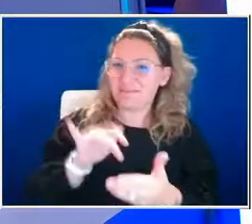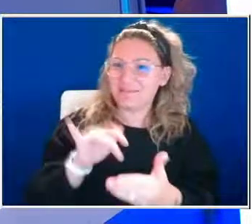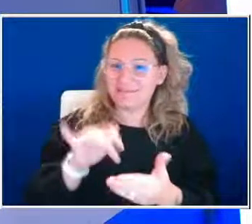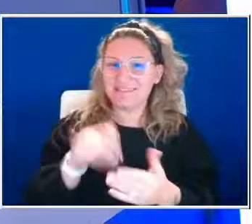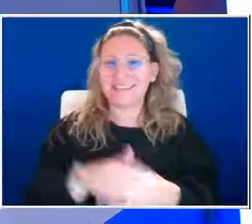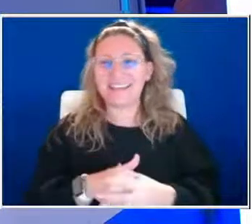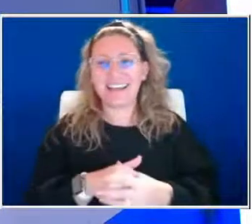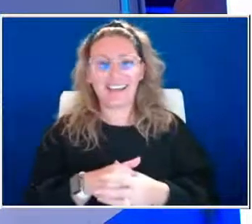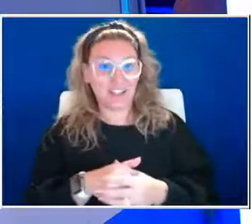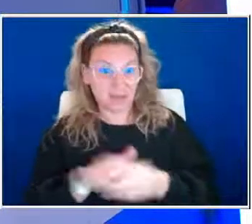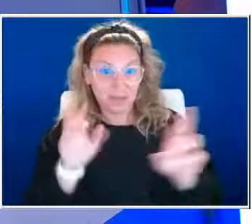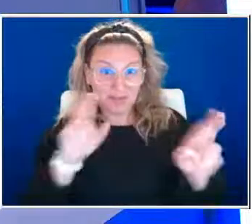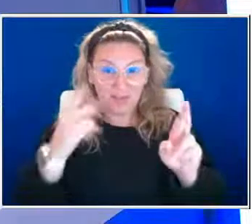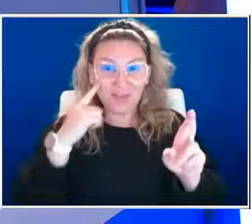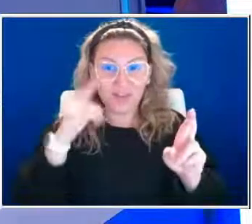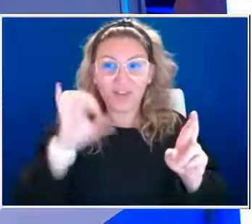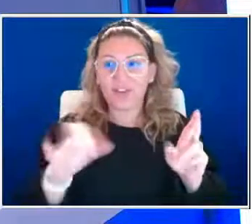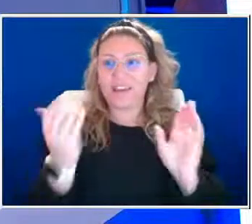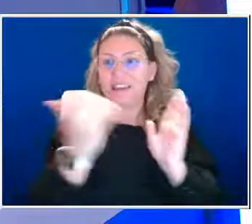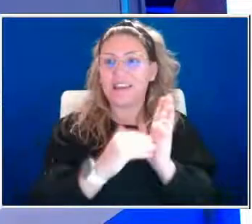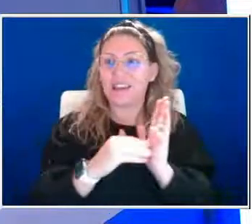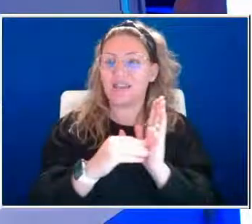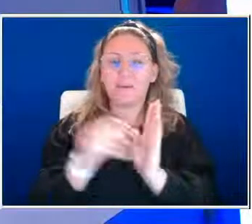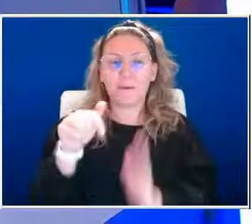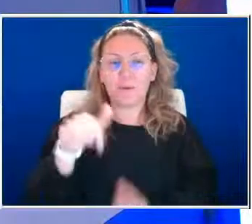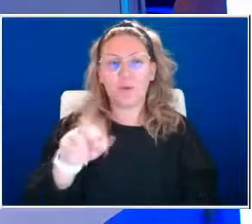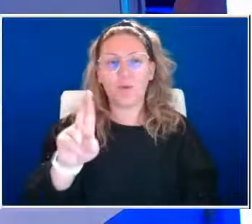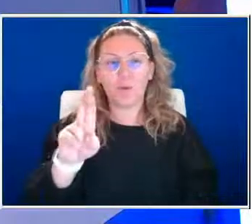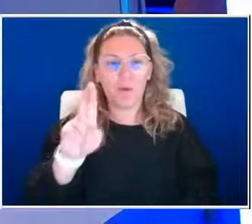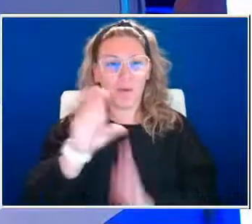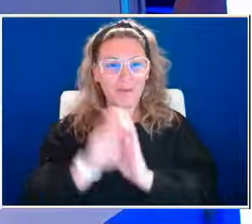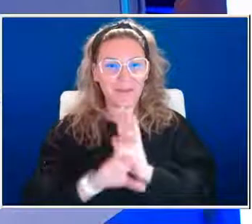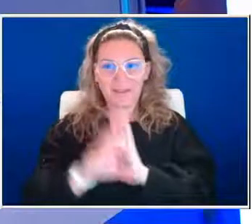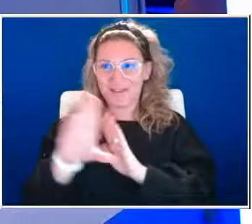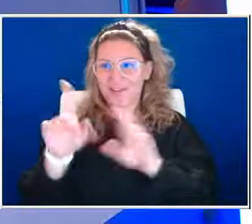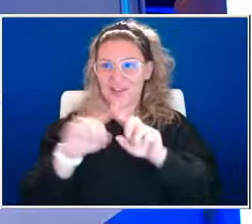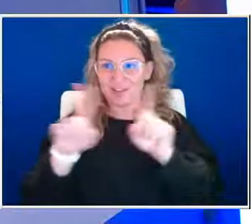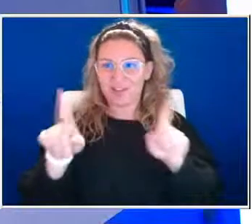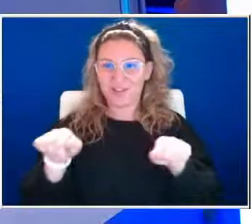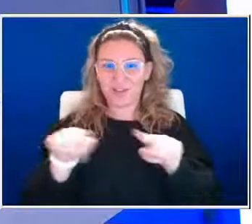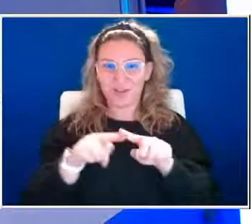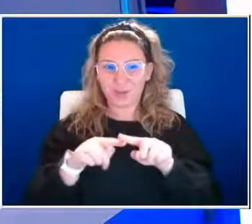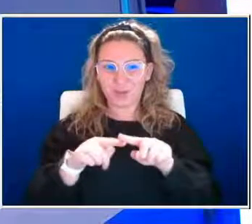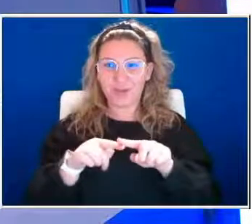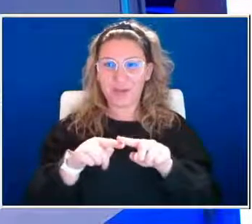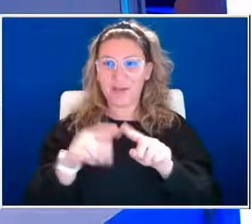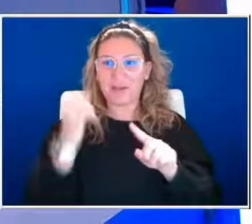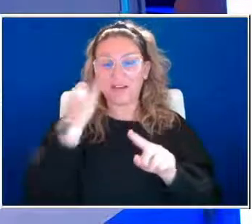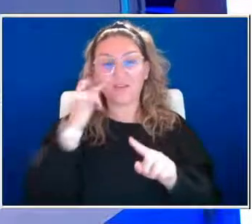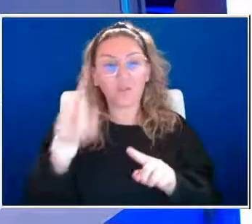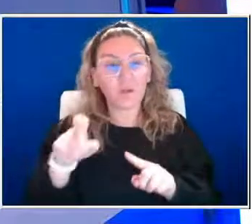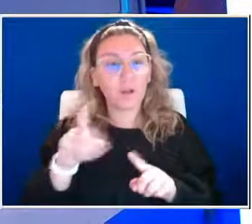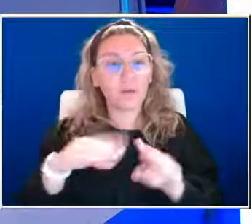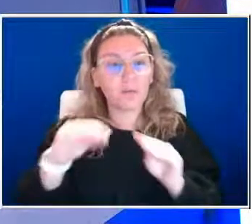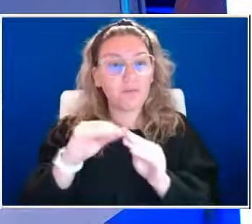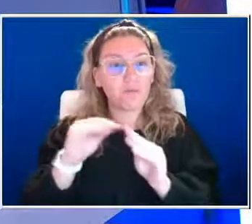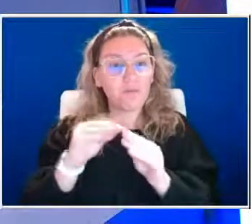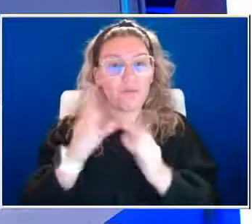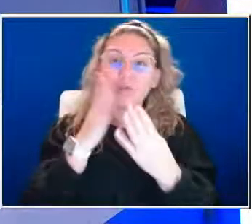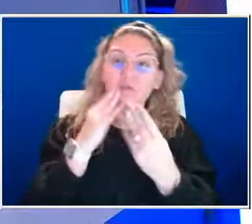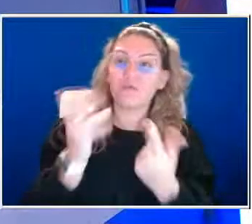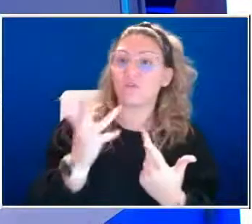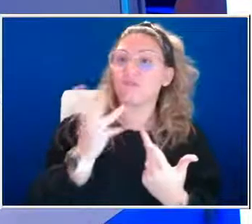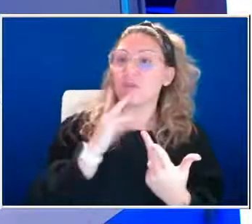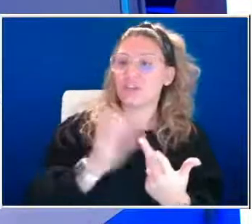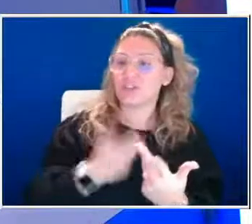that. Again, we've put the QR code up on your screen. If you need more information, would like more information about our lymphedema